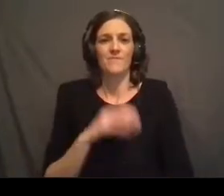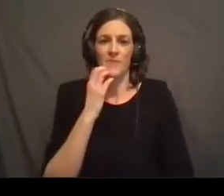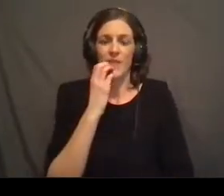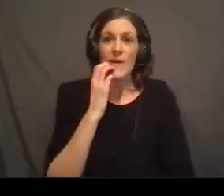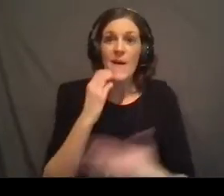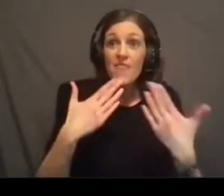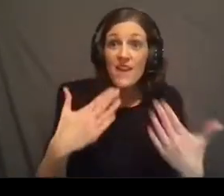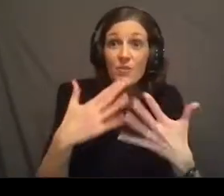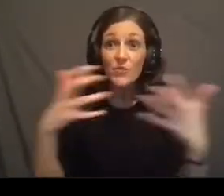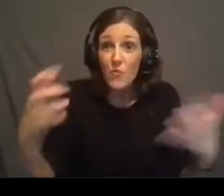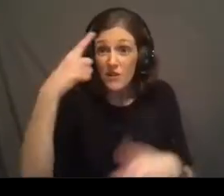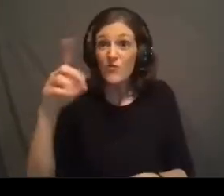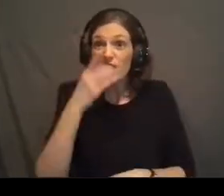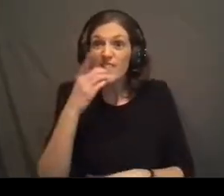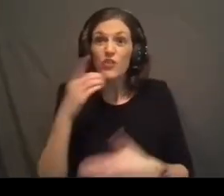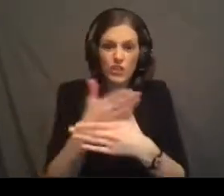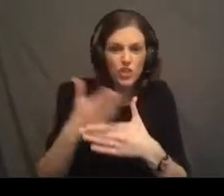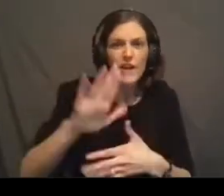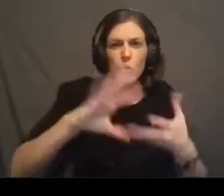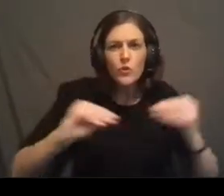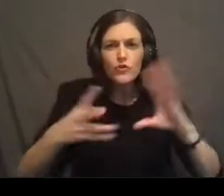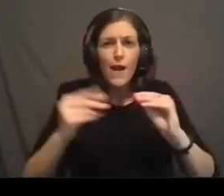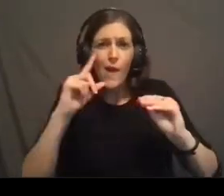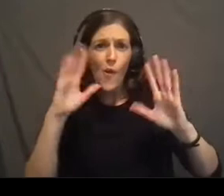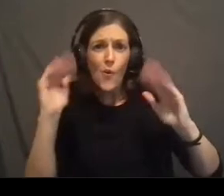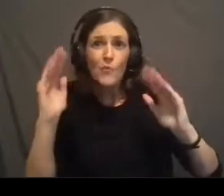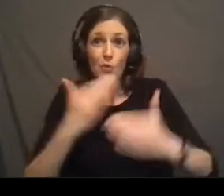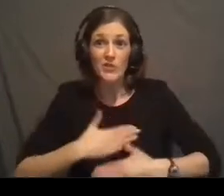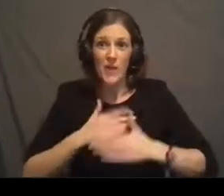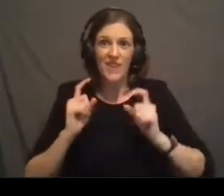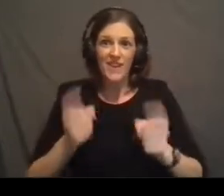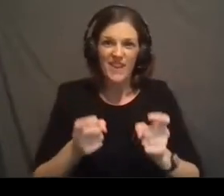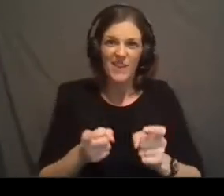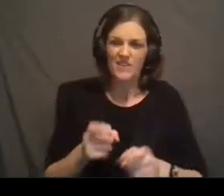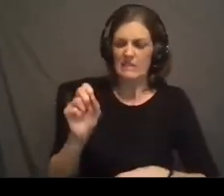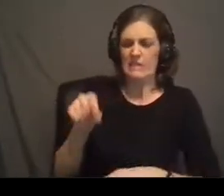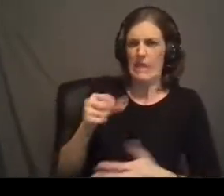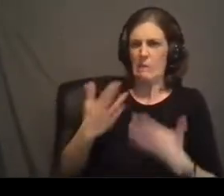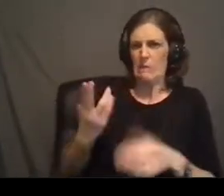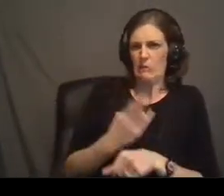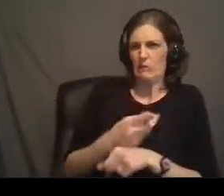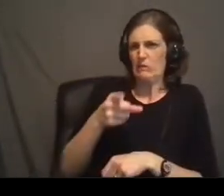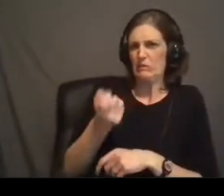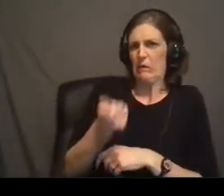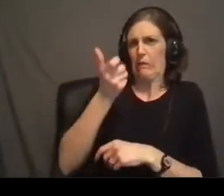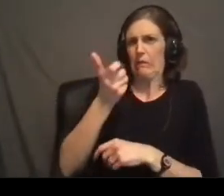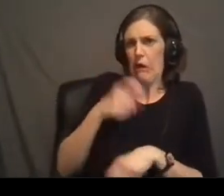Thank you so much for dinner and sharing your story. I hope you enjoy the gifts. Yeah, you might want to use this one a bit